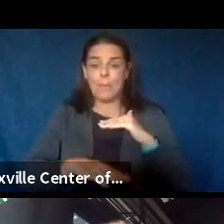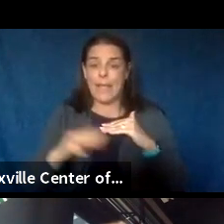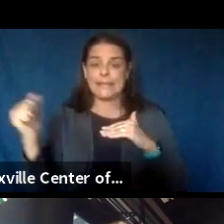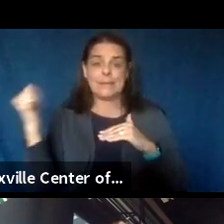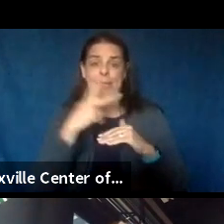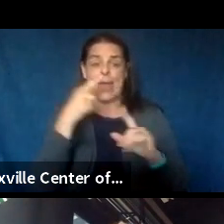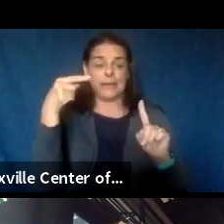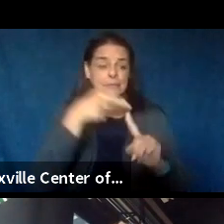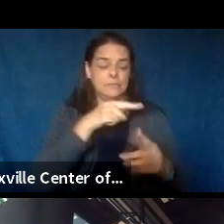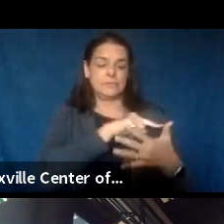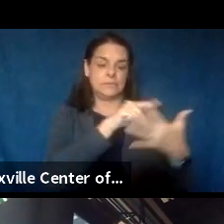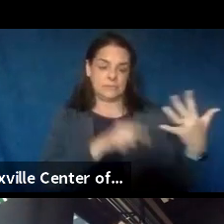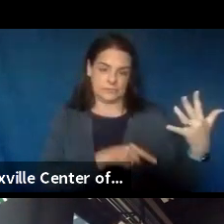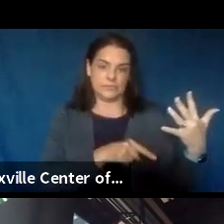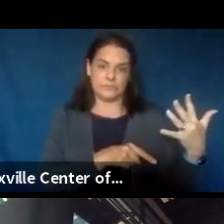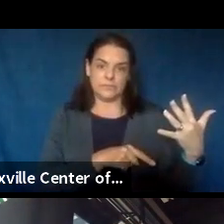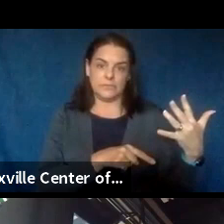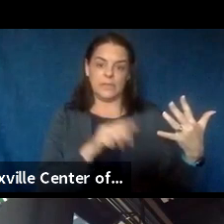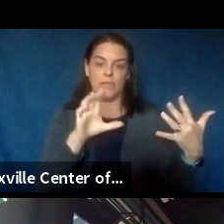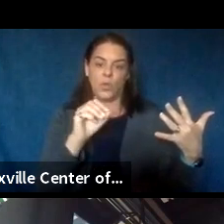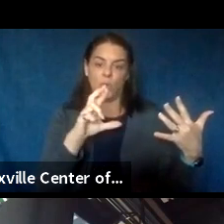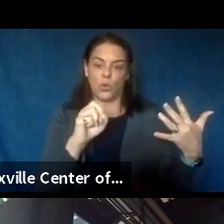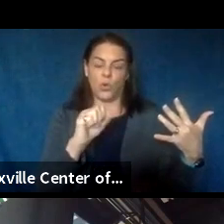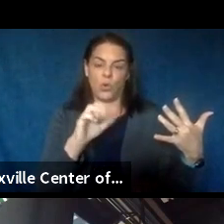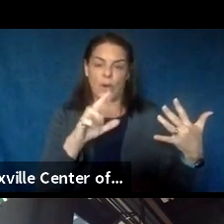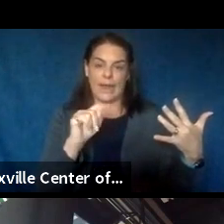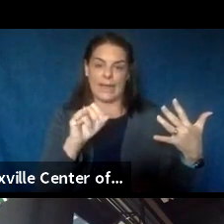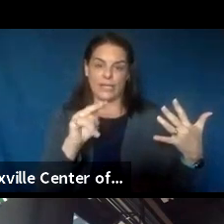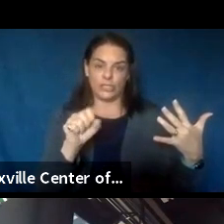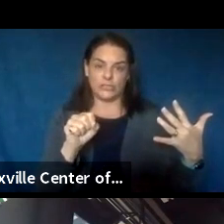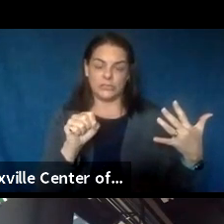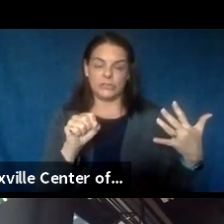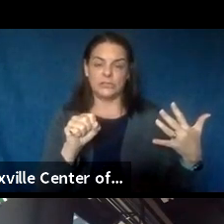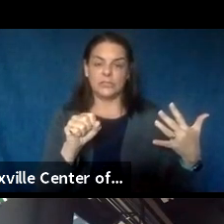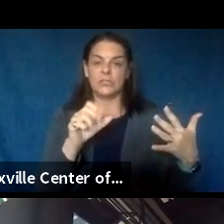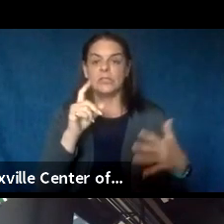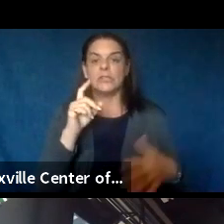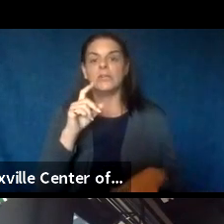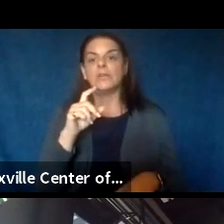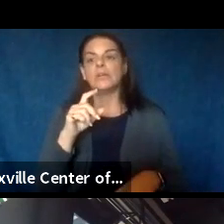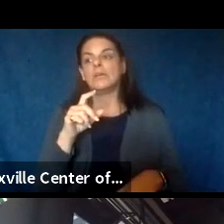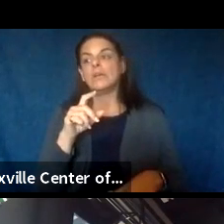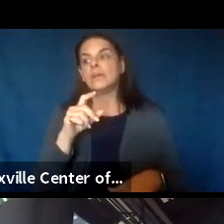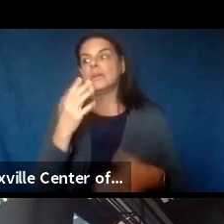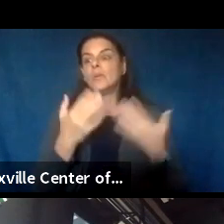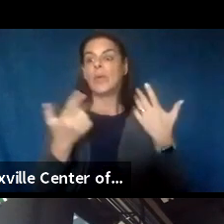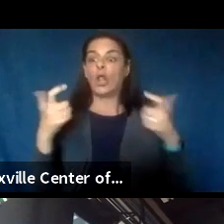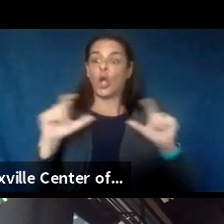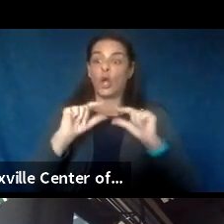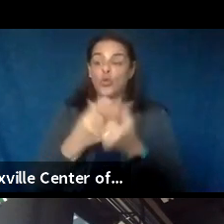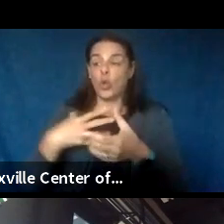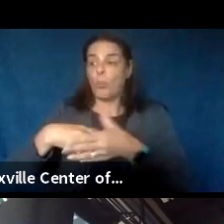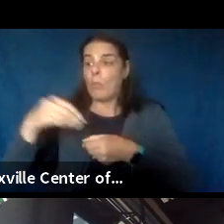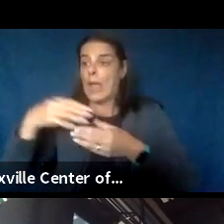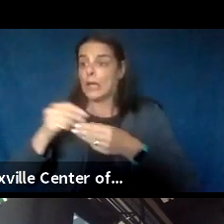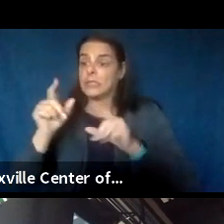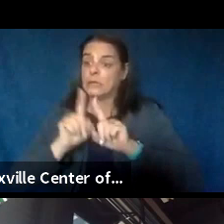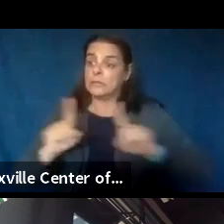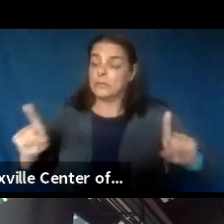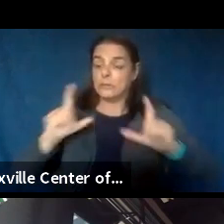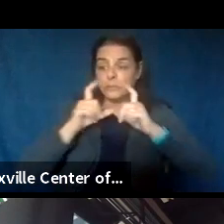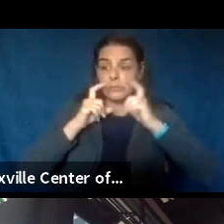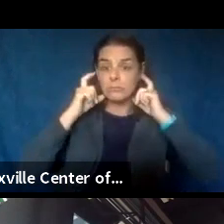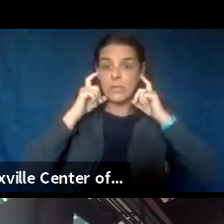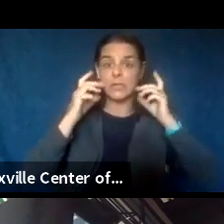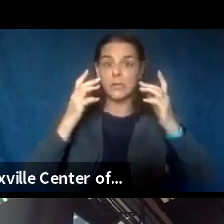those factors. And an example we gave is if some large group were outdoors and they were socially distanced and wore masks,